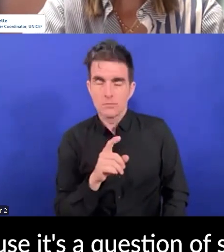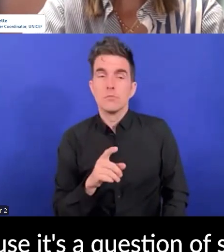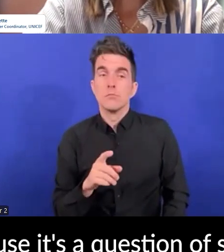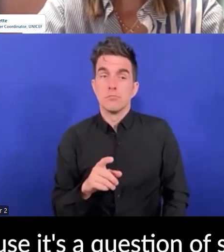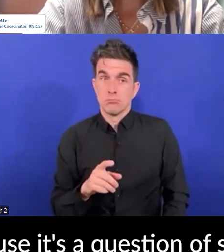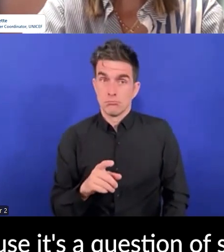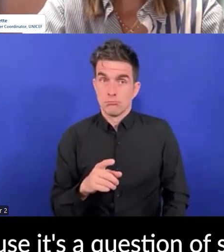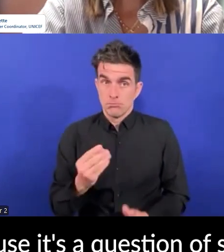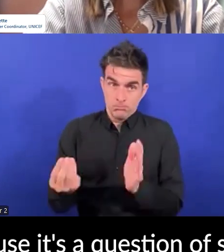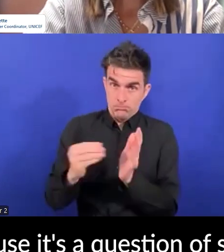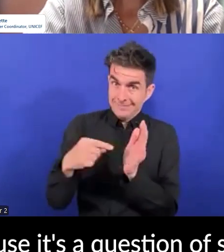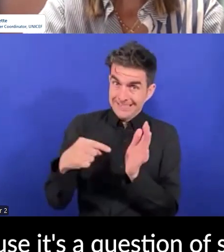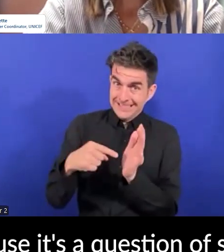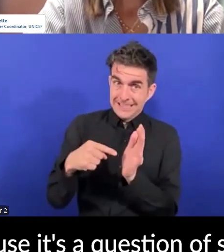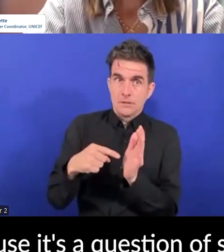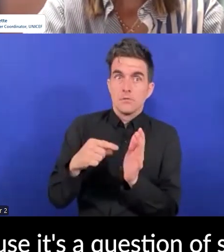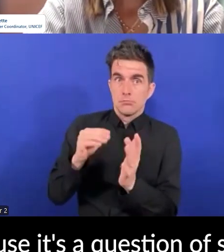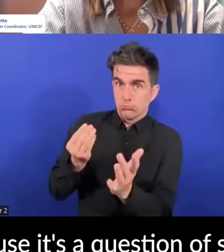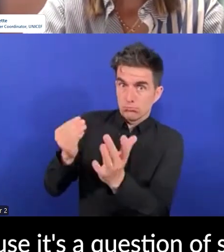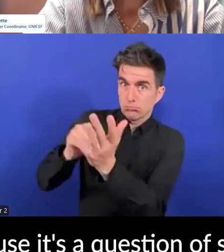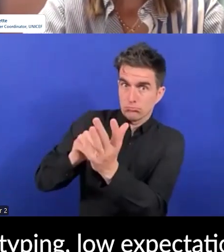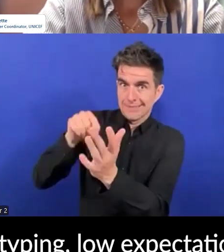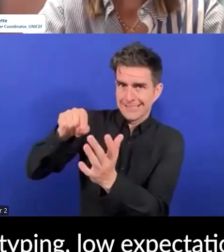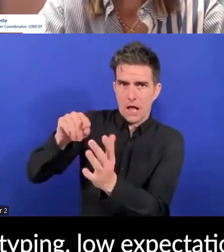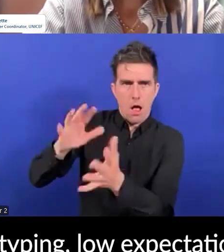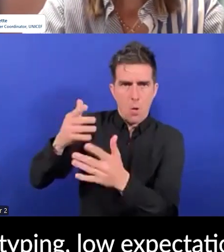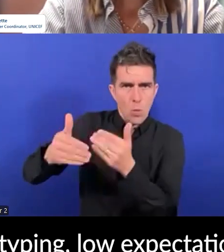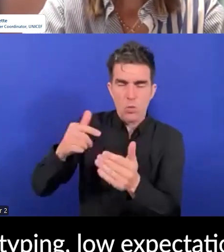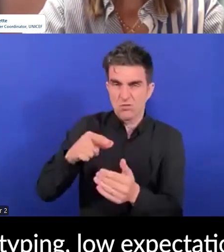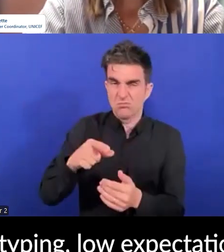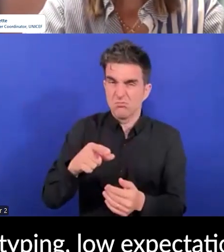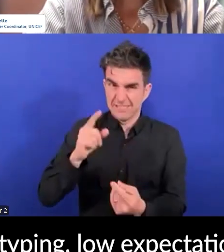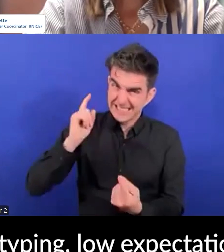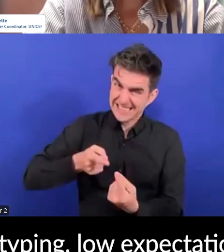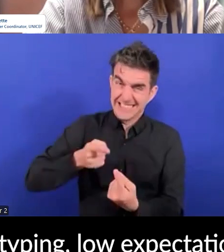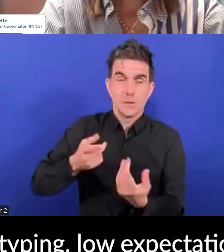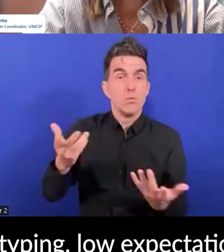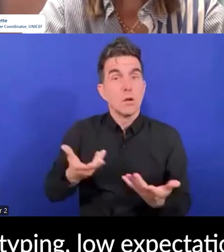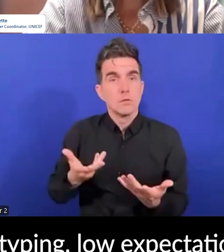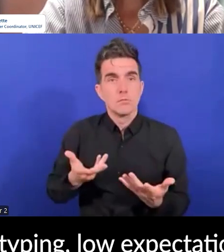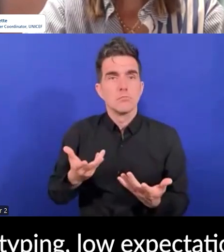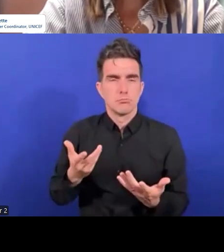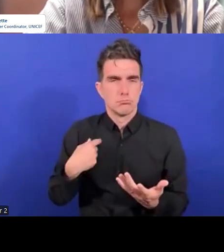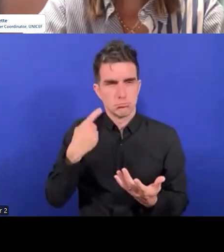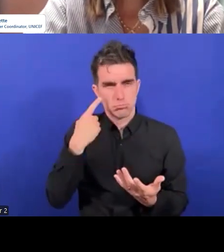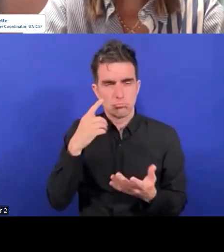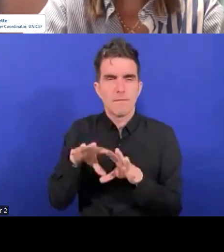because it's a question of stigma, stereotyping, low expectations